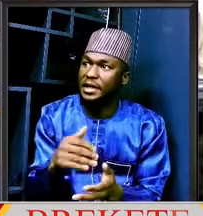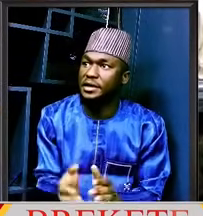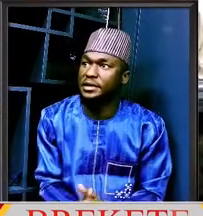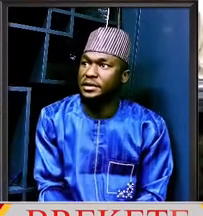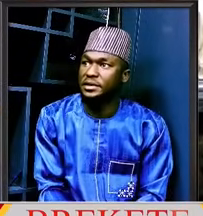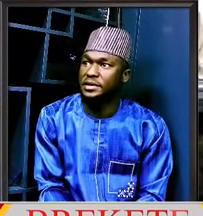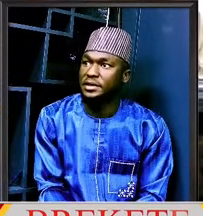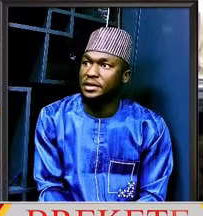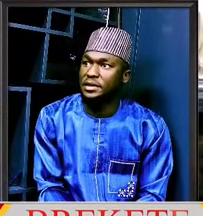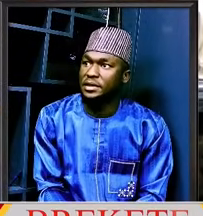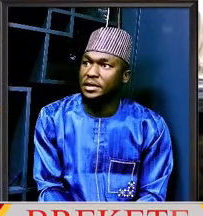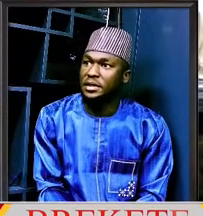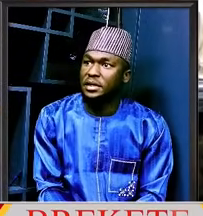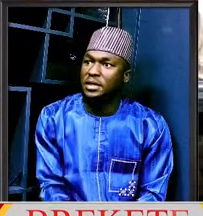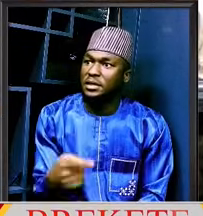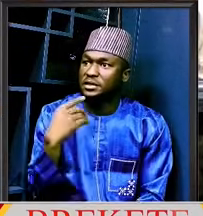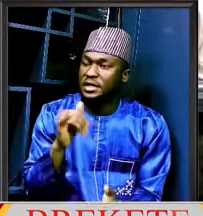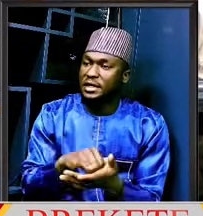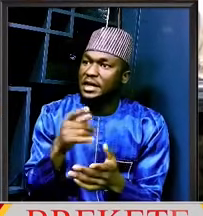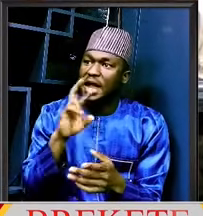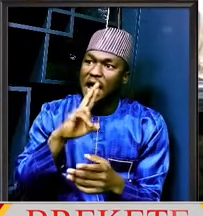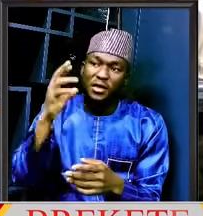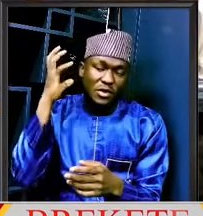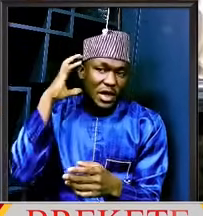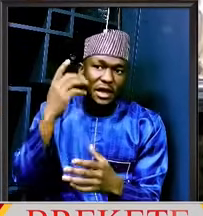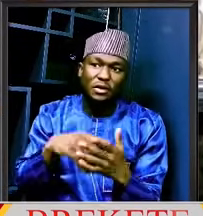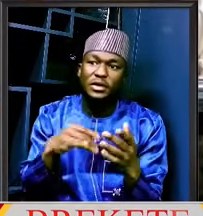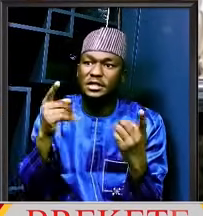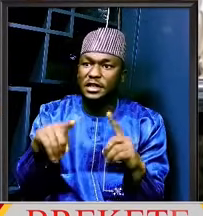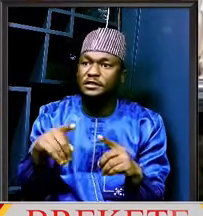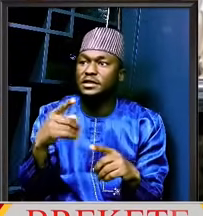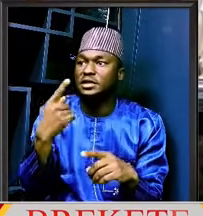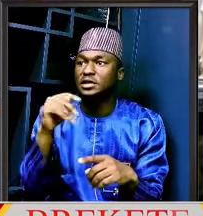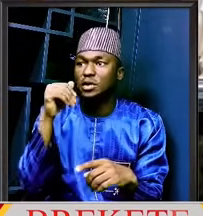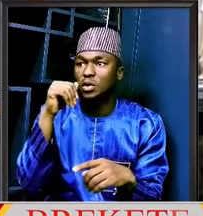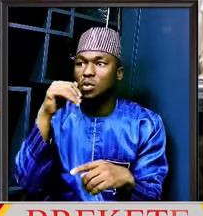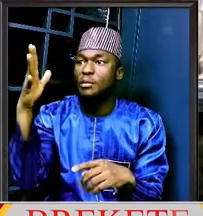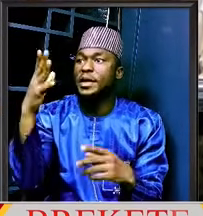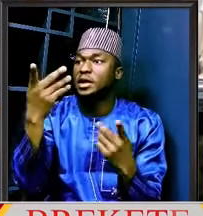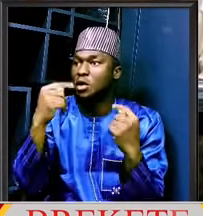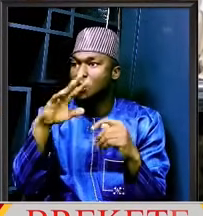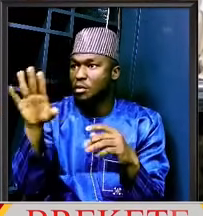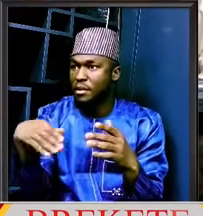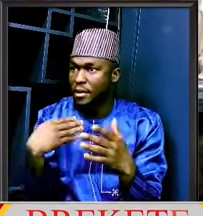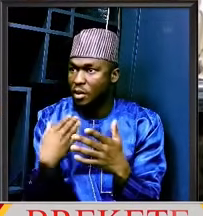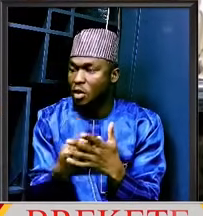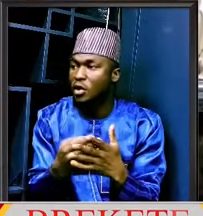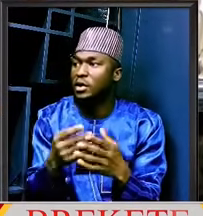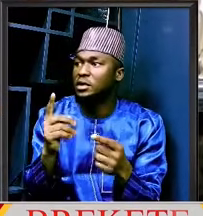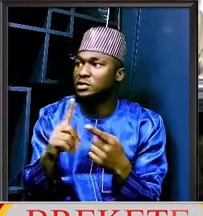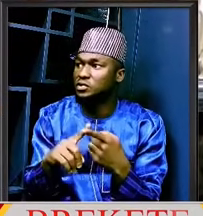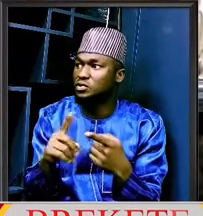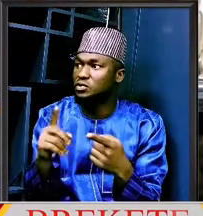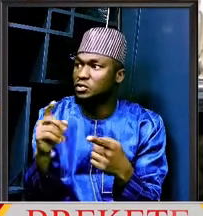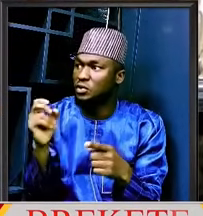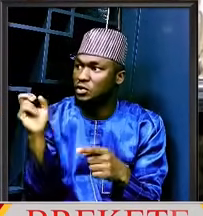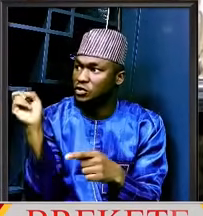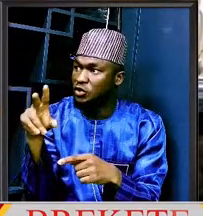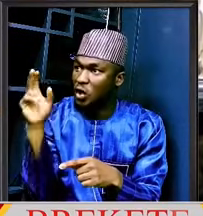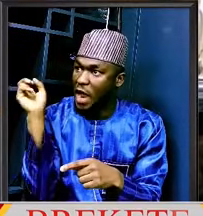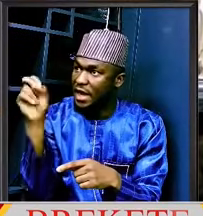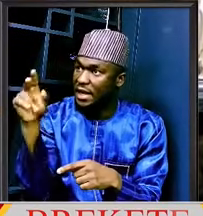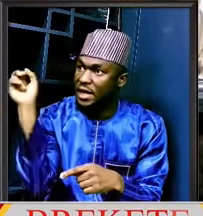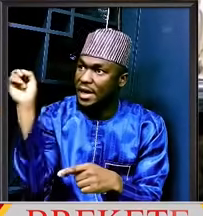number. She said, please, are you hearing the noise in the background? It is this man's family now that have now come out again to cause problem. That kindred